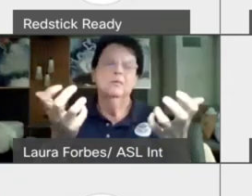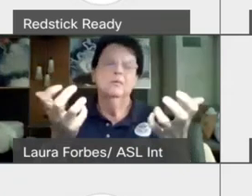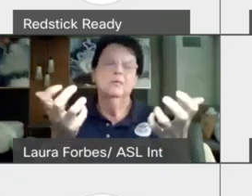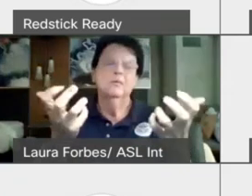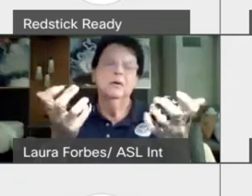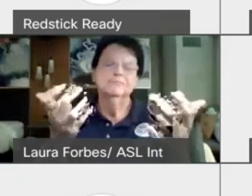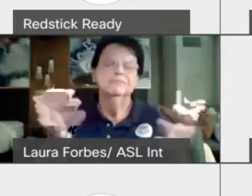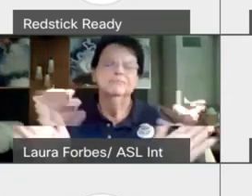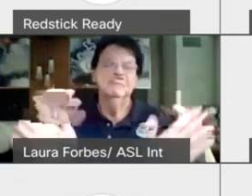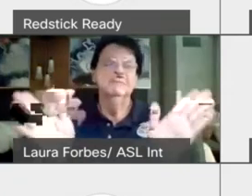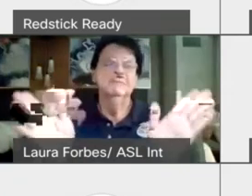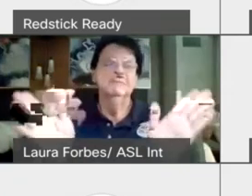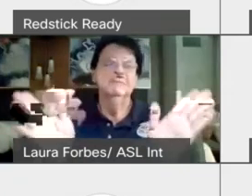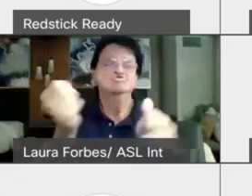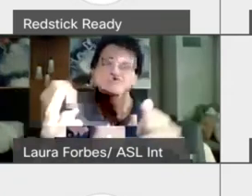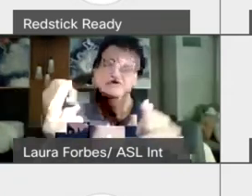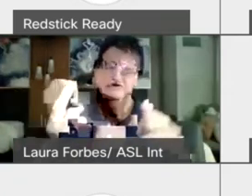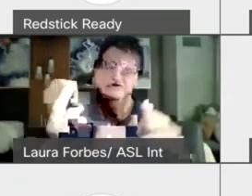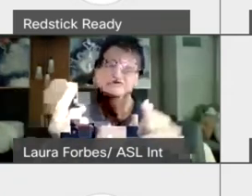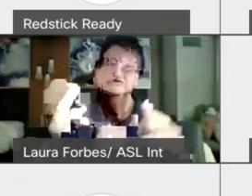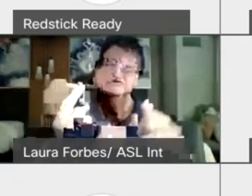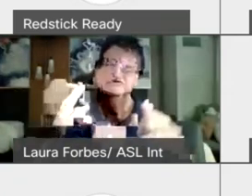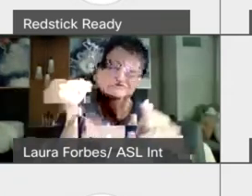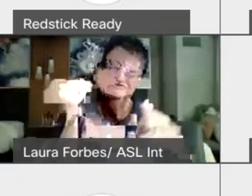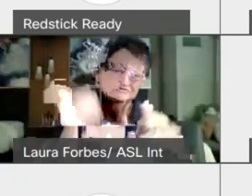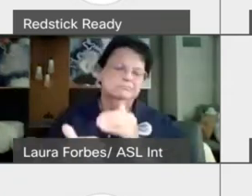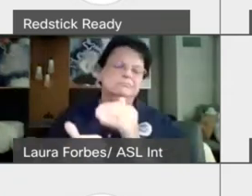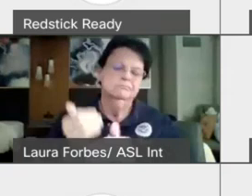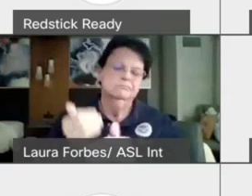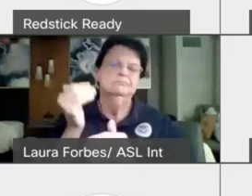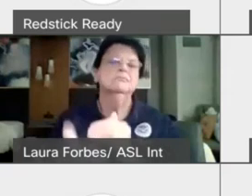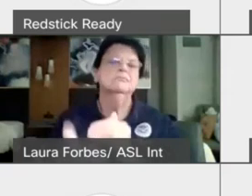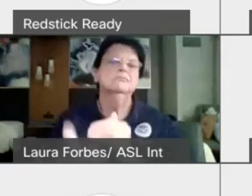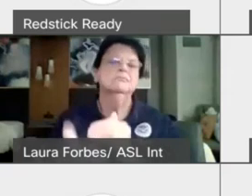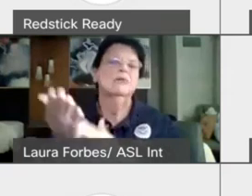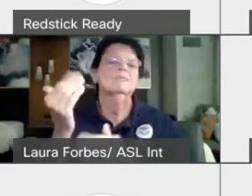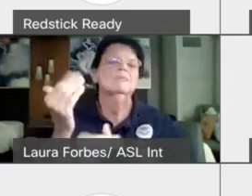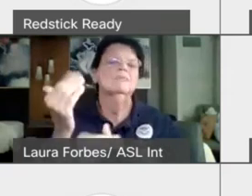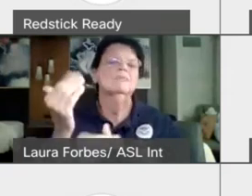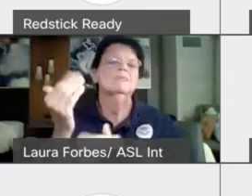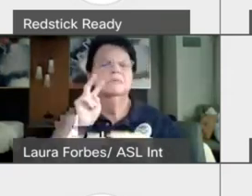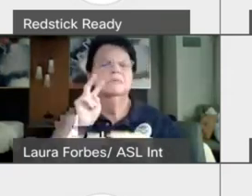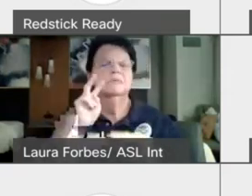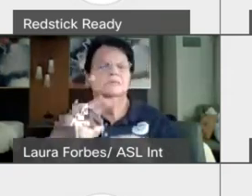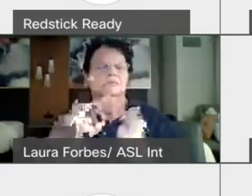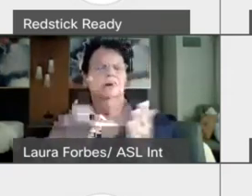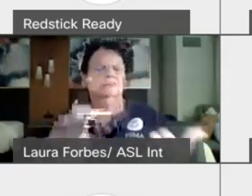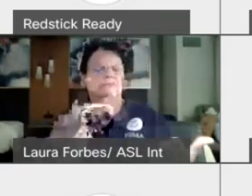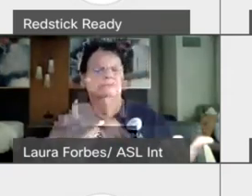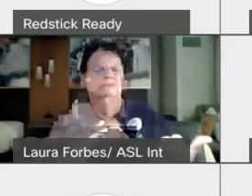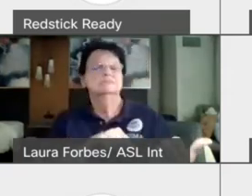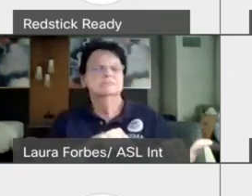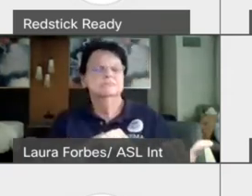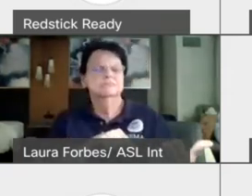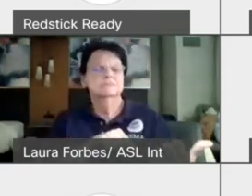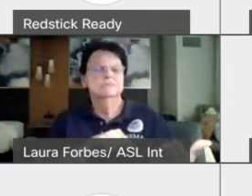encourage everyone to work through that process and to pay very close attention to the